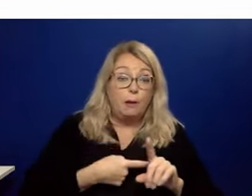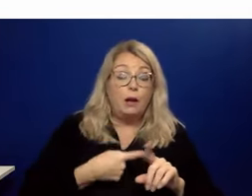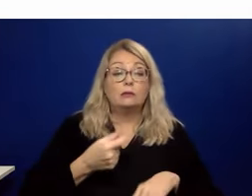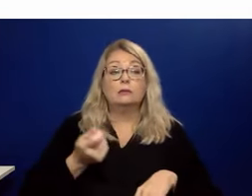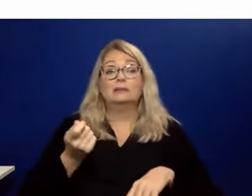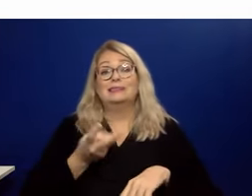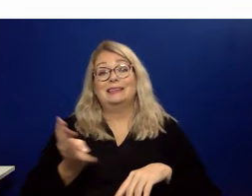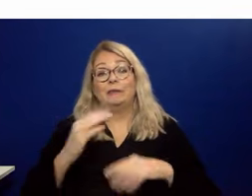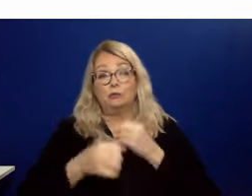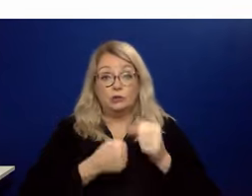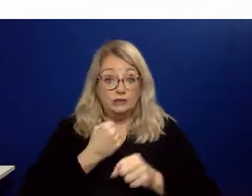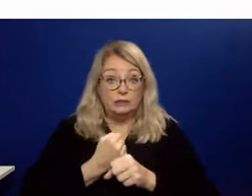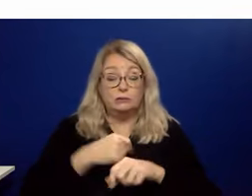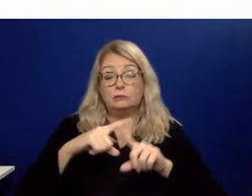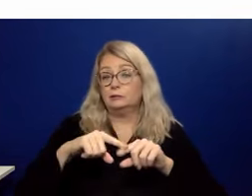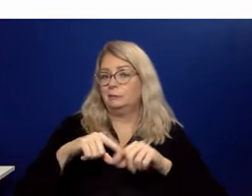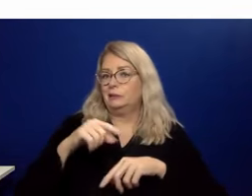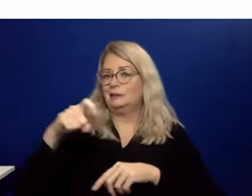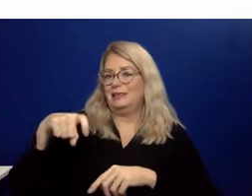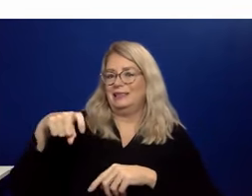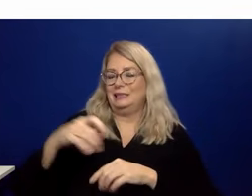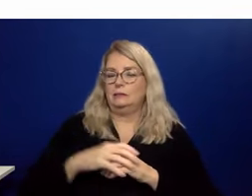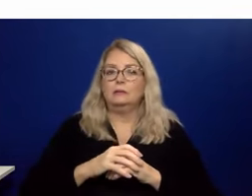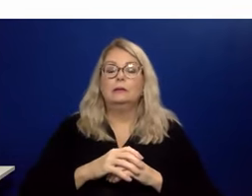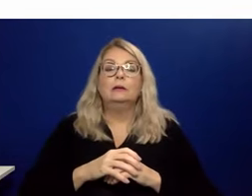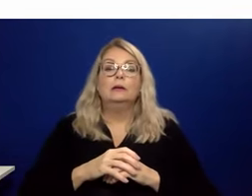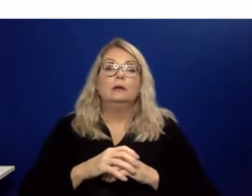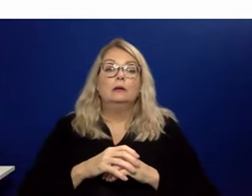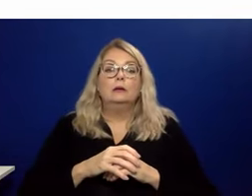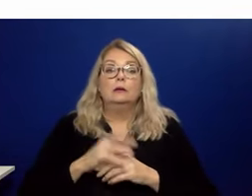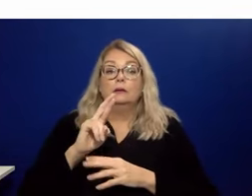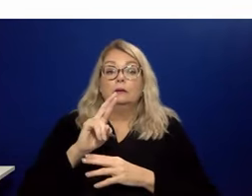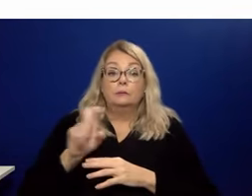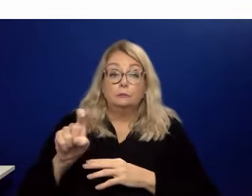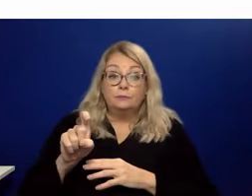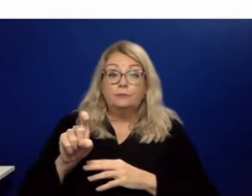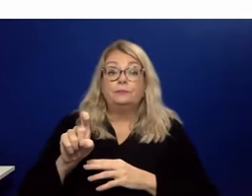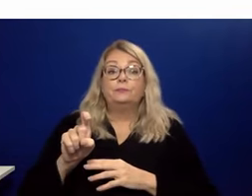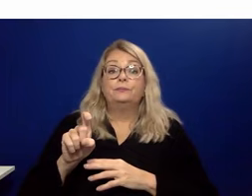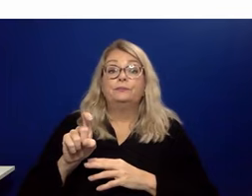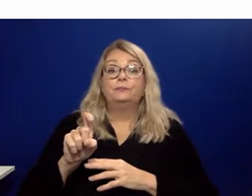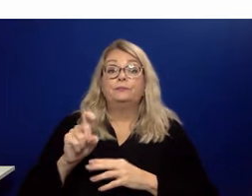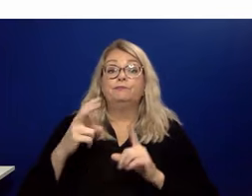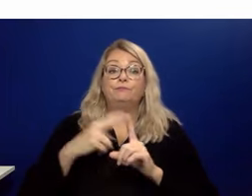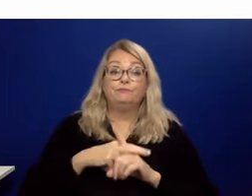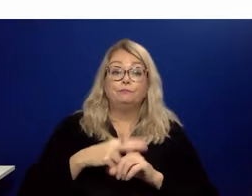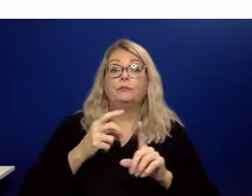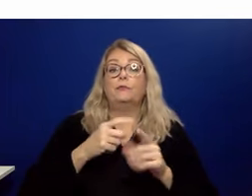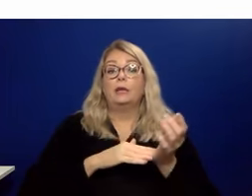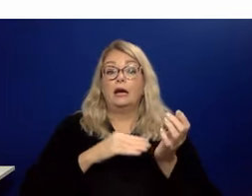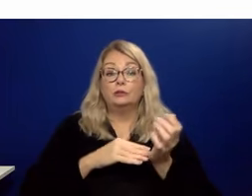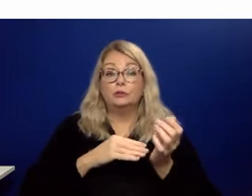is. It's prescribed by your physician or a hospital physician upon discharge. If you happen to go into a